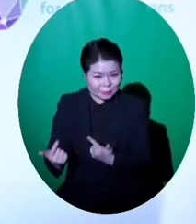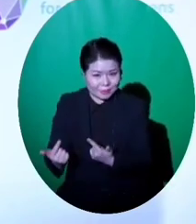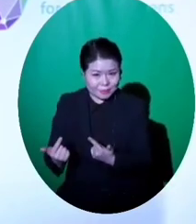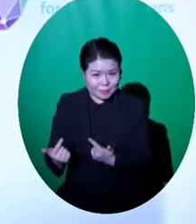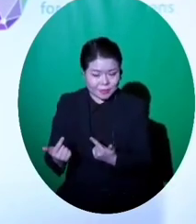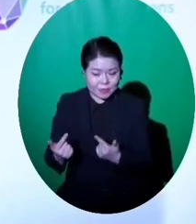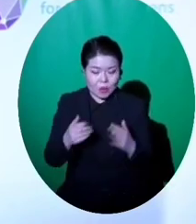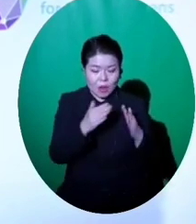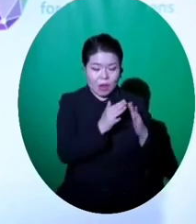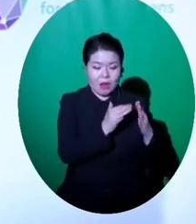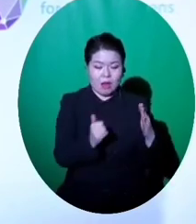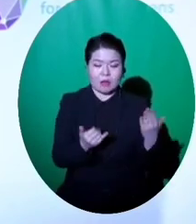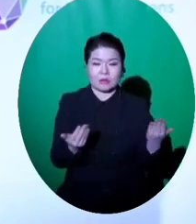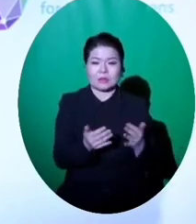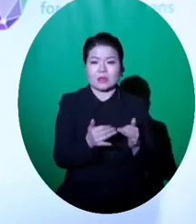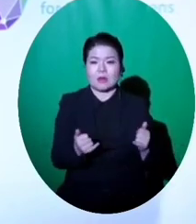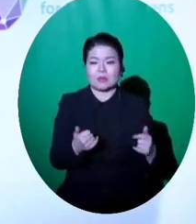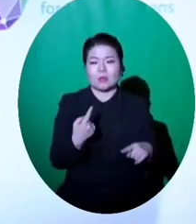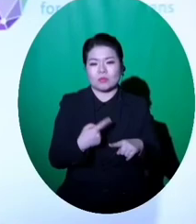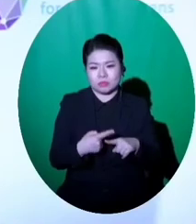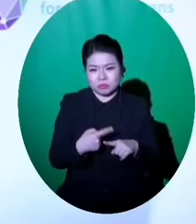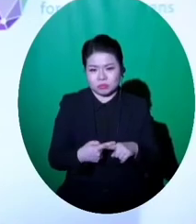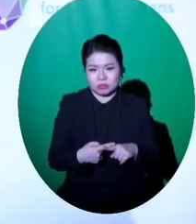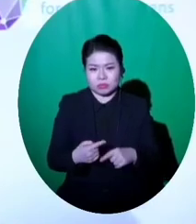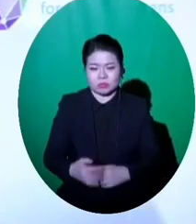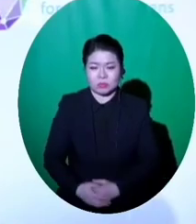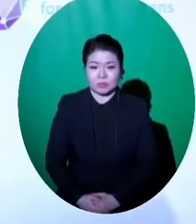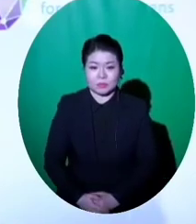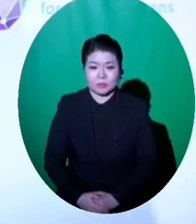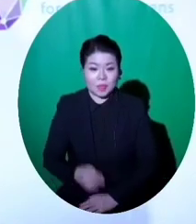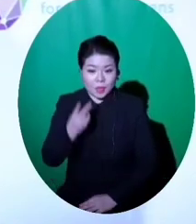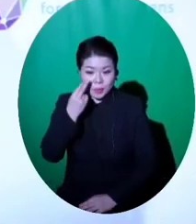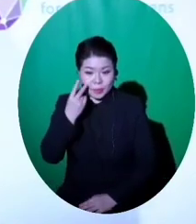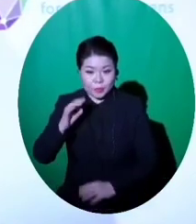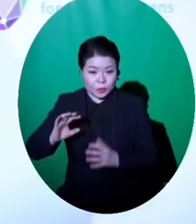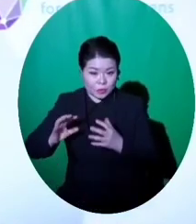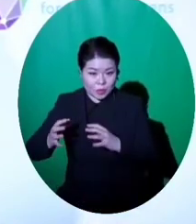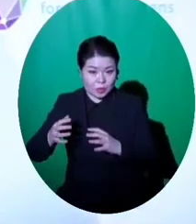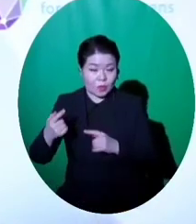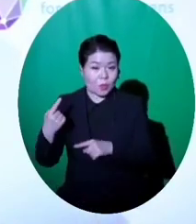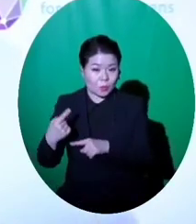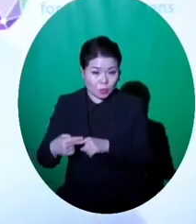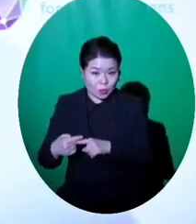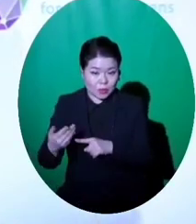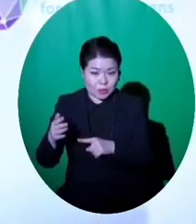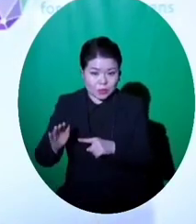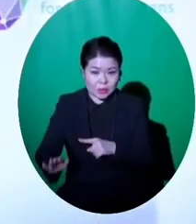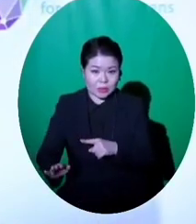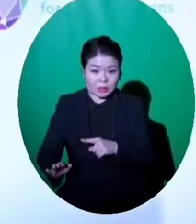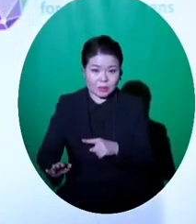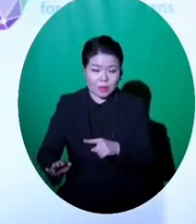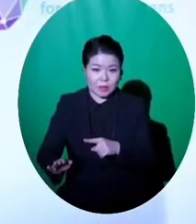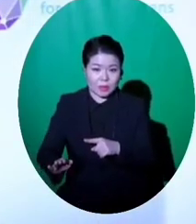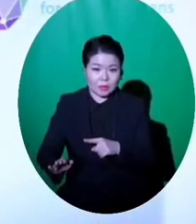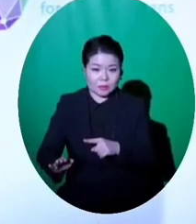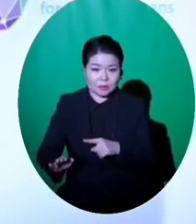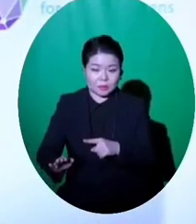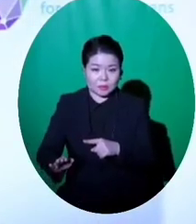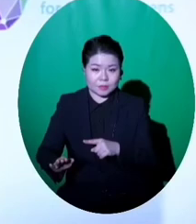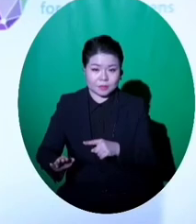also in Southeast Asia, where I was working in Hong Kong and other places. So it's a global migration of labor.